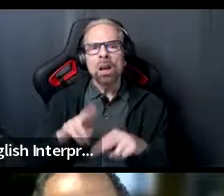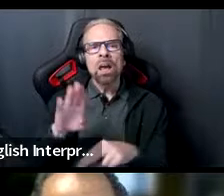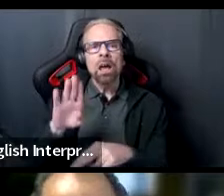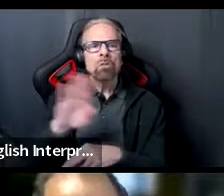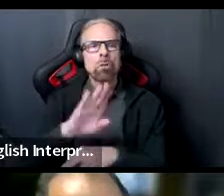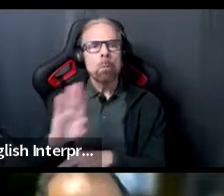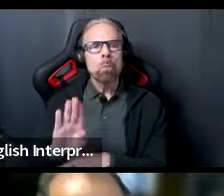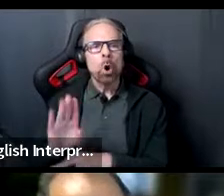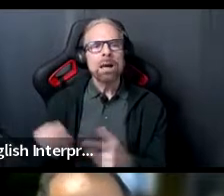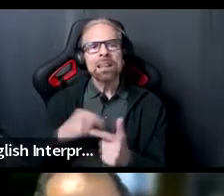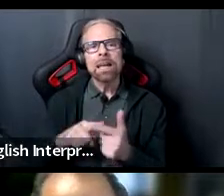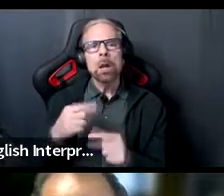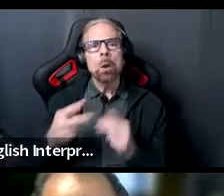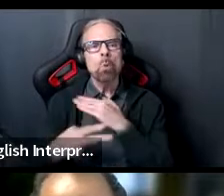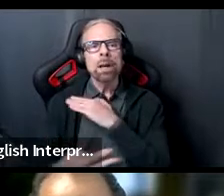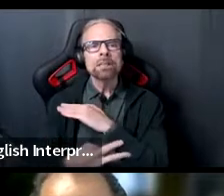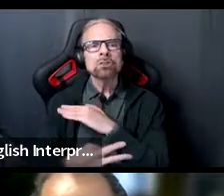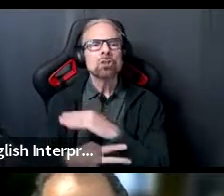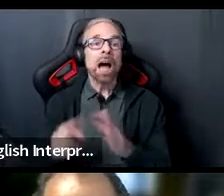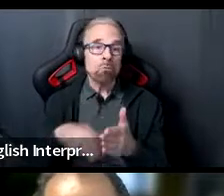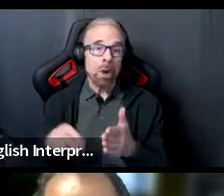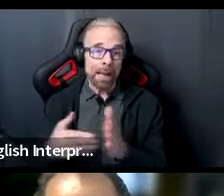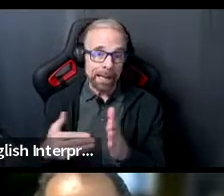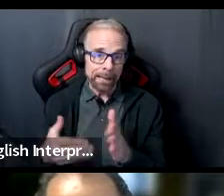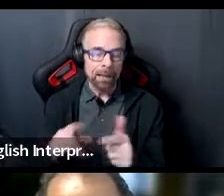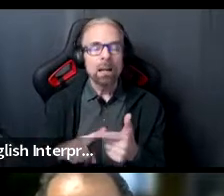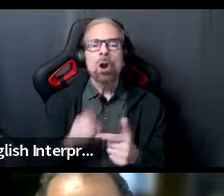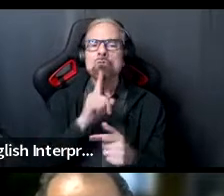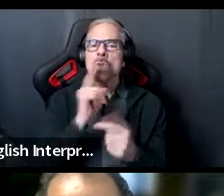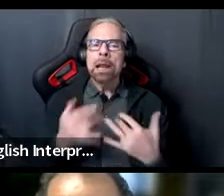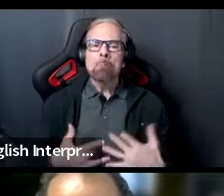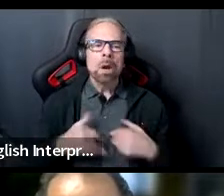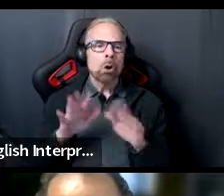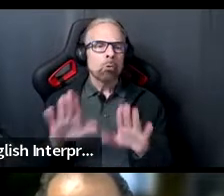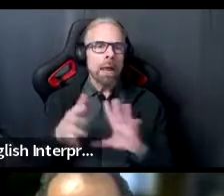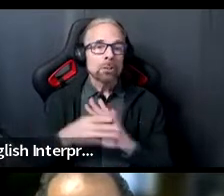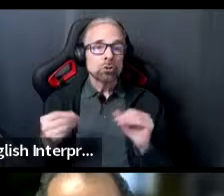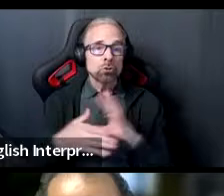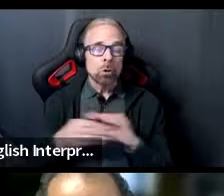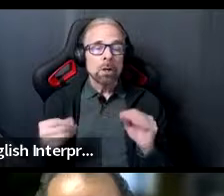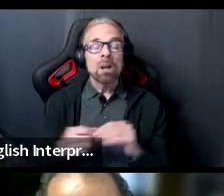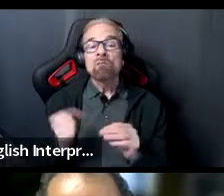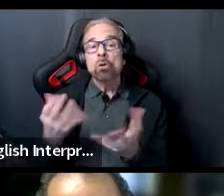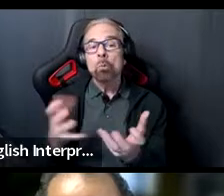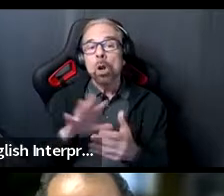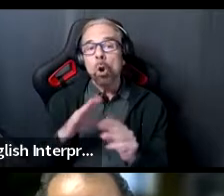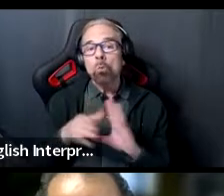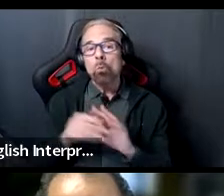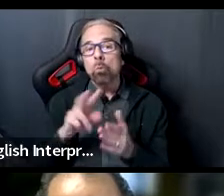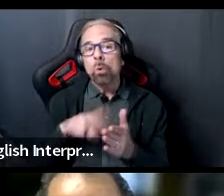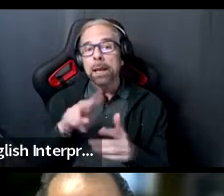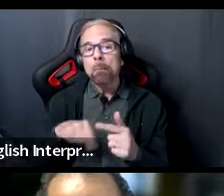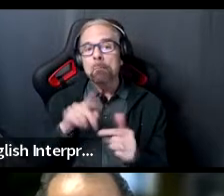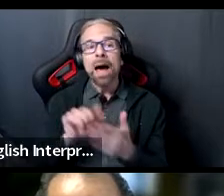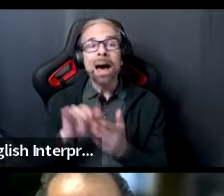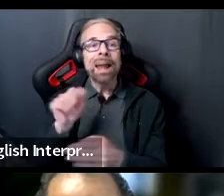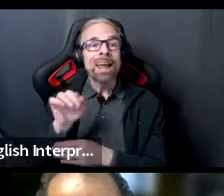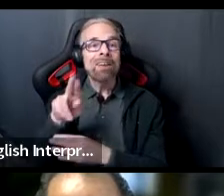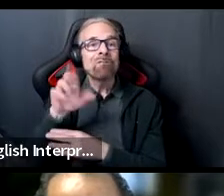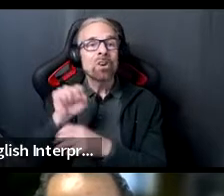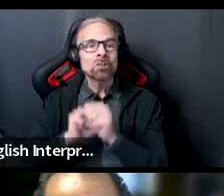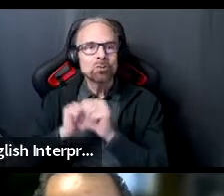I reread it, and it is a inspiring, great story. If you'd like to read about infrastructure.